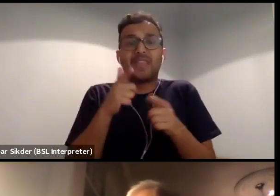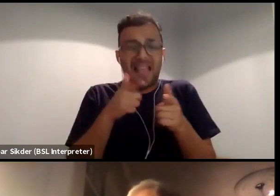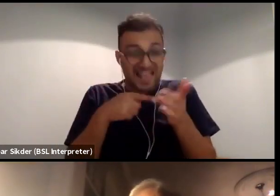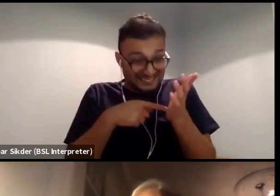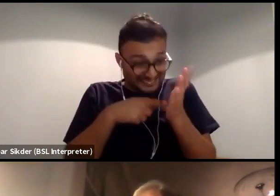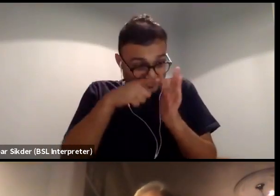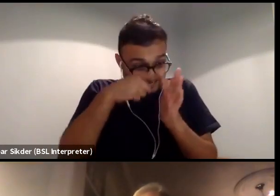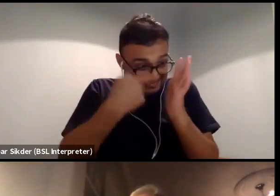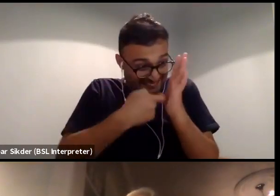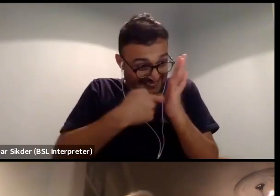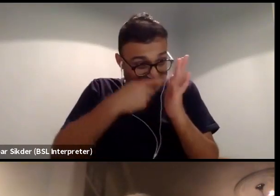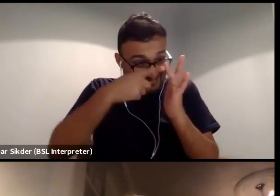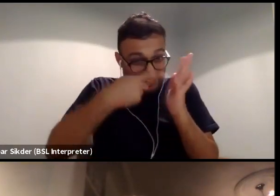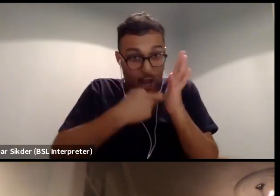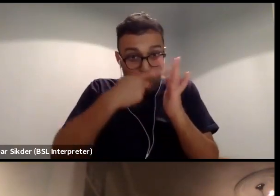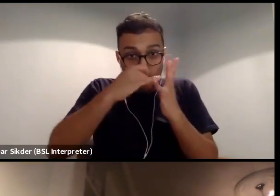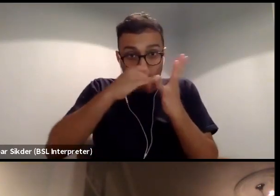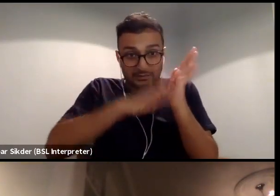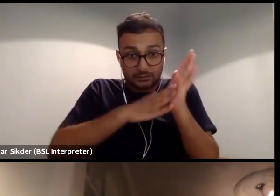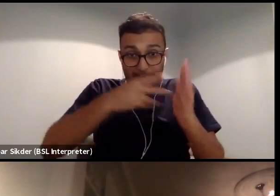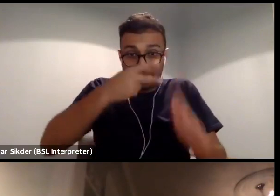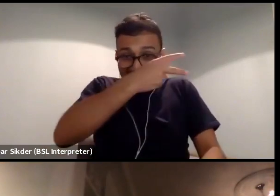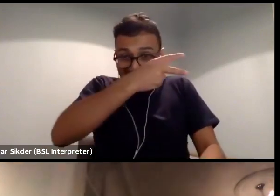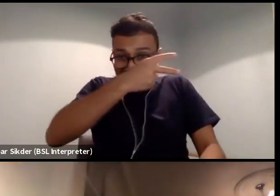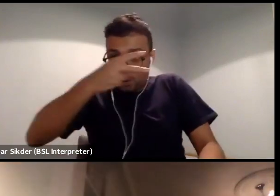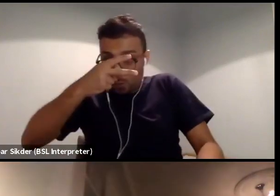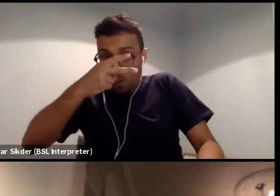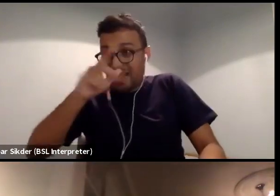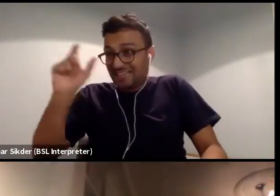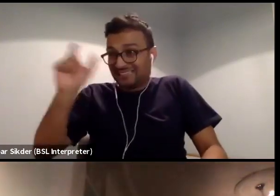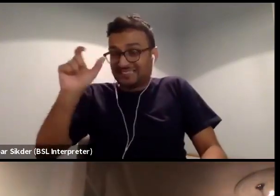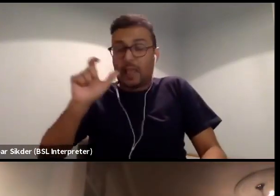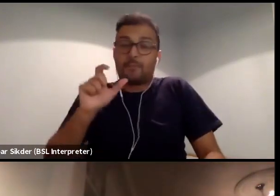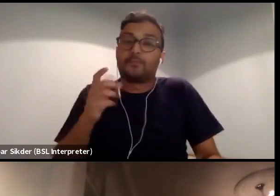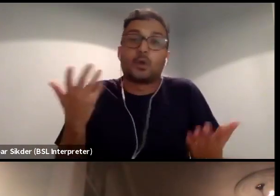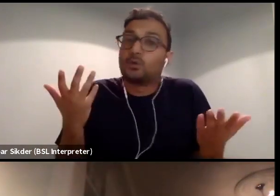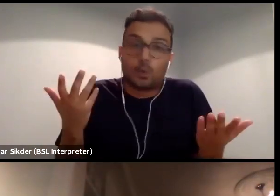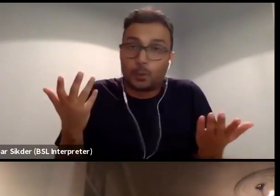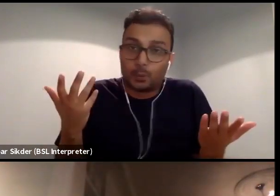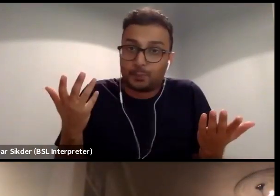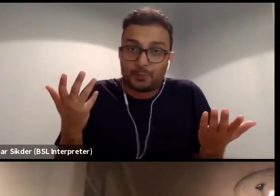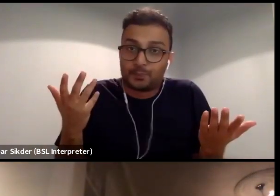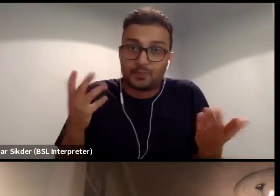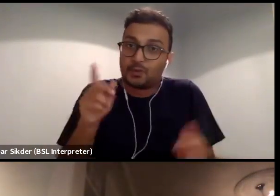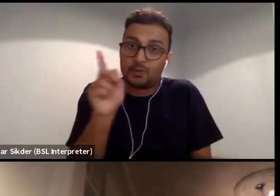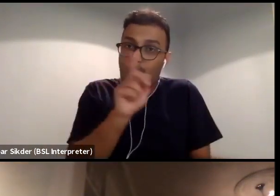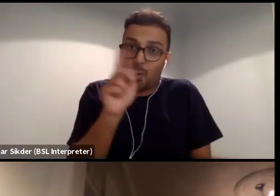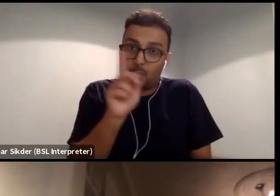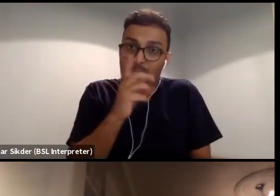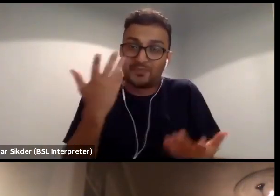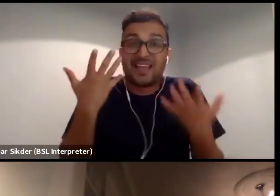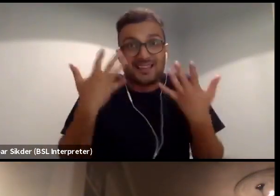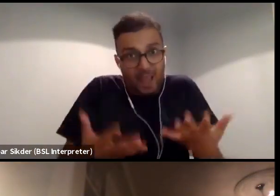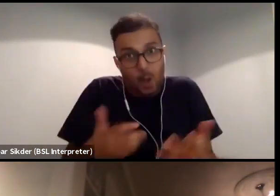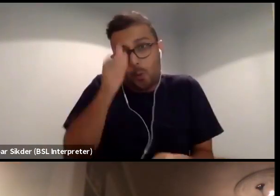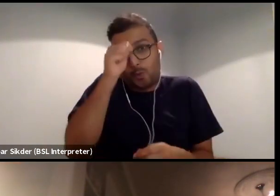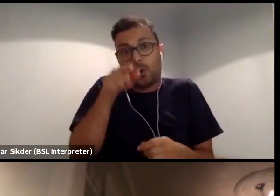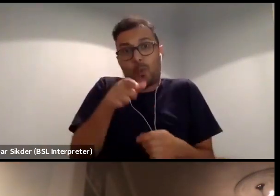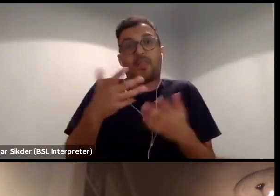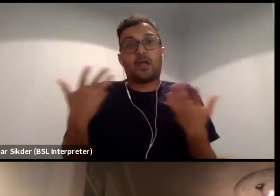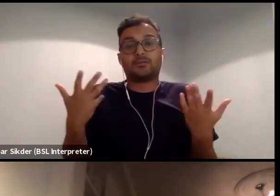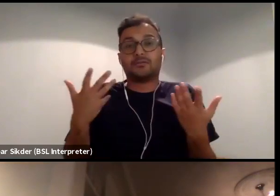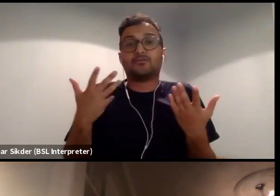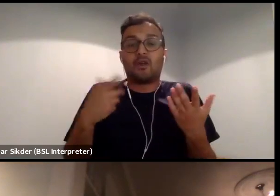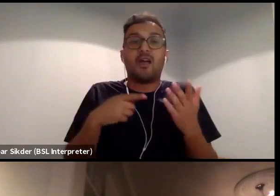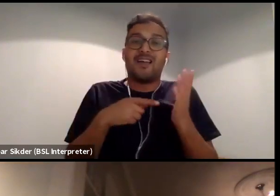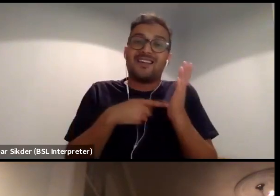an ideology. I think newsrooms are far more aware of that generally. But it should also be remembered